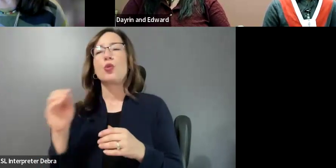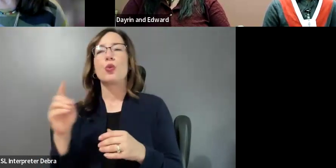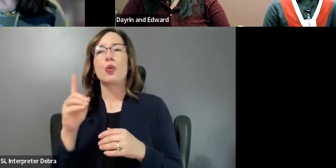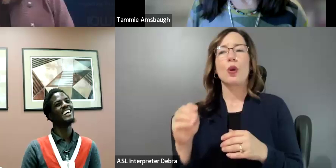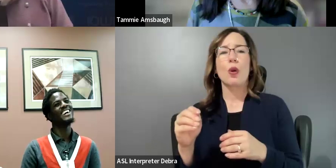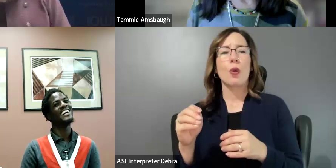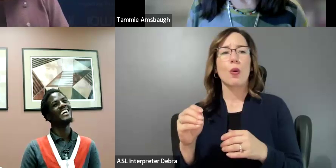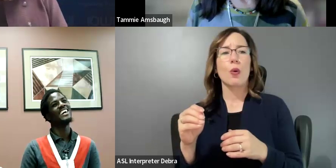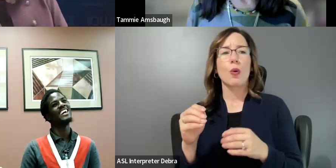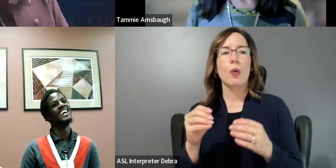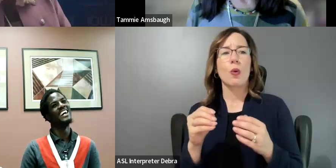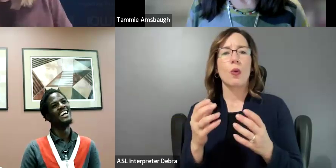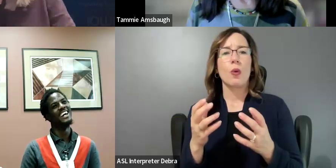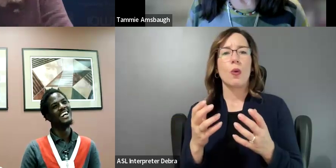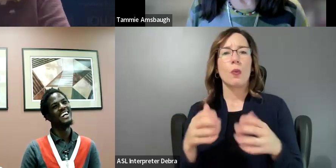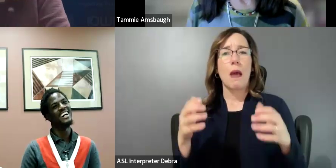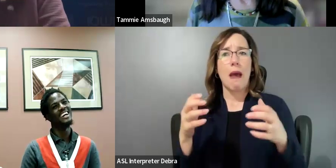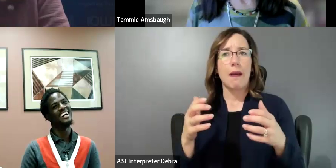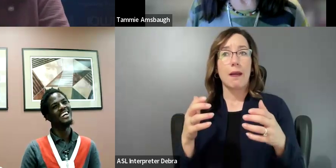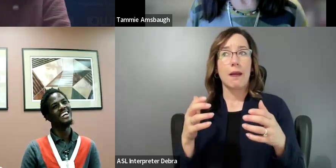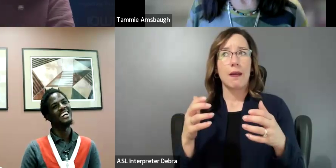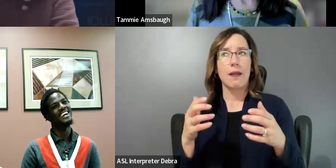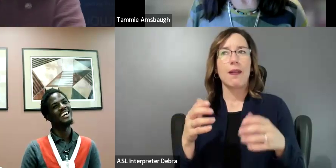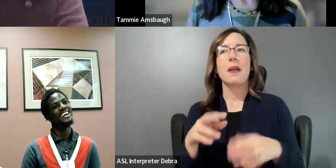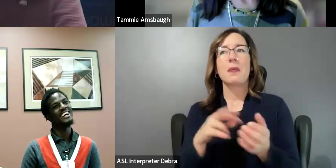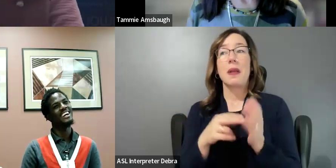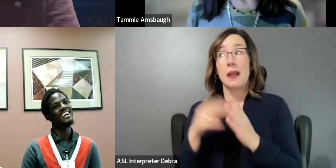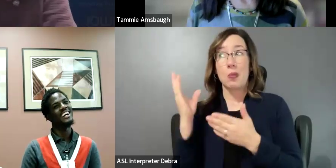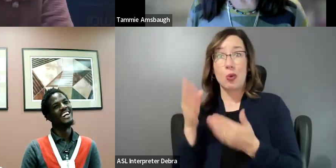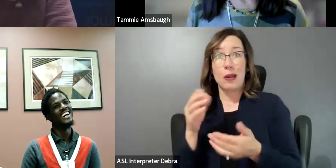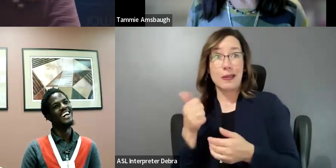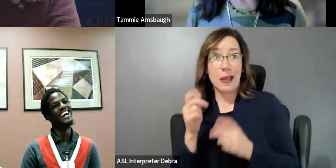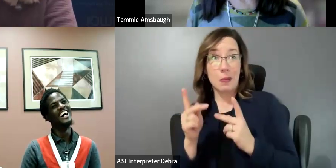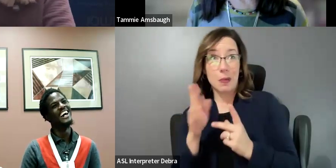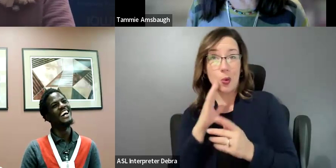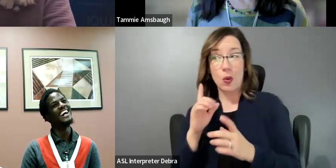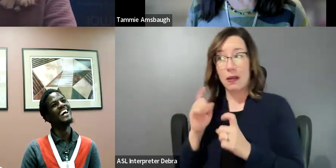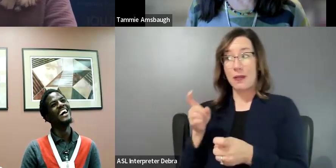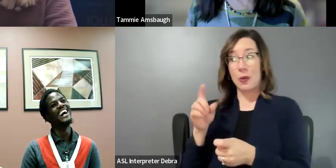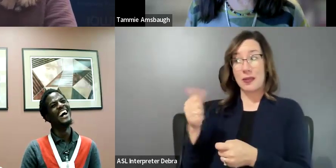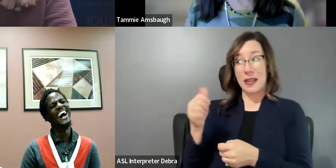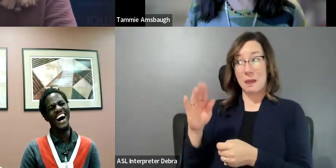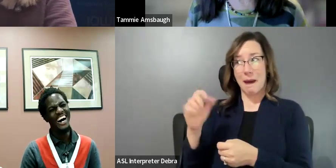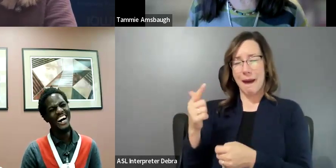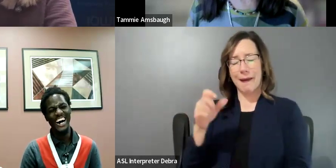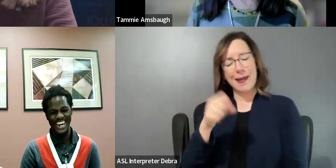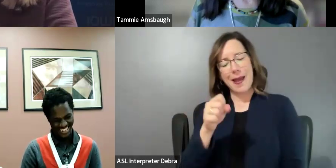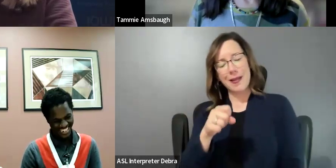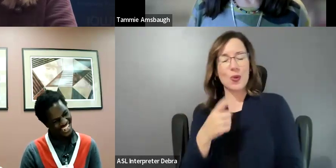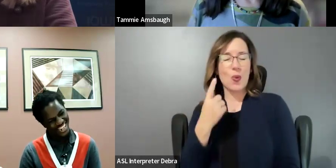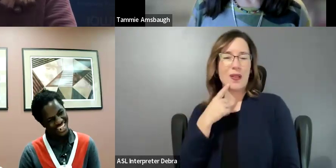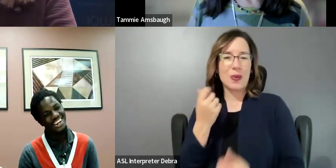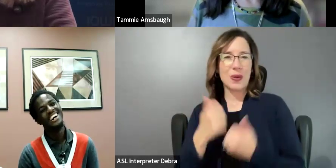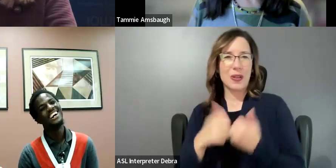okay. Yep. So if I bring 10 people, I get 10 bags, right? Yes, Judy, yes. One for each of your